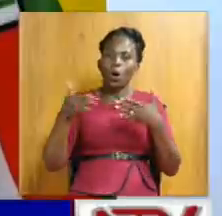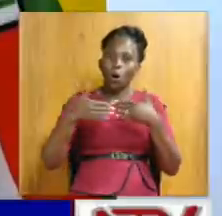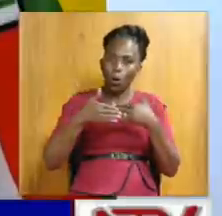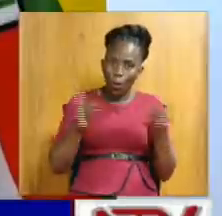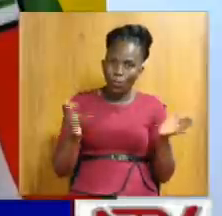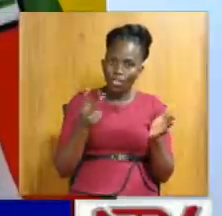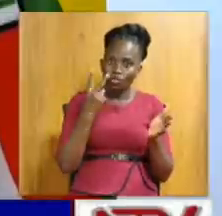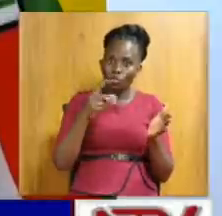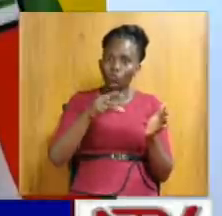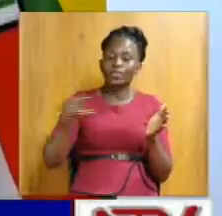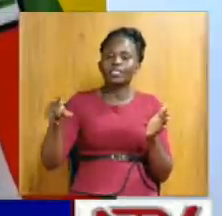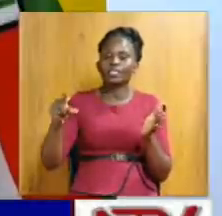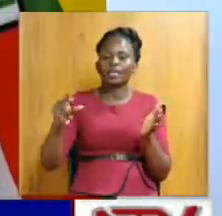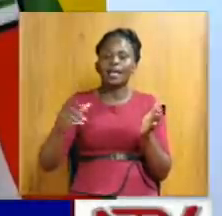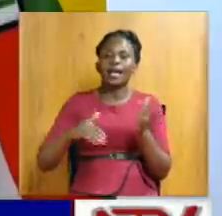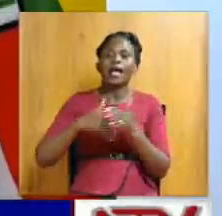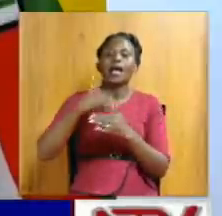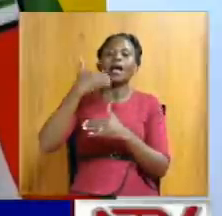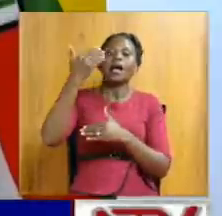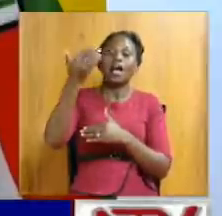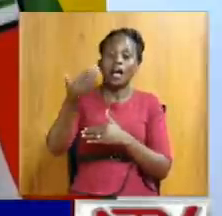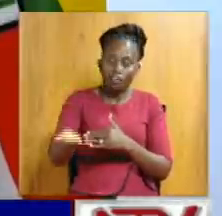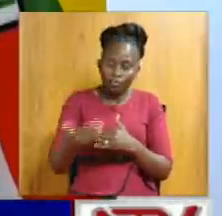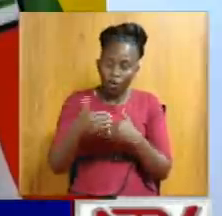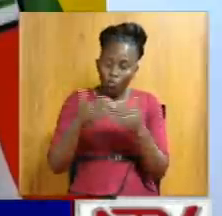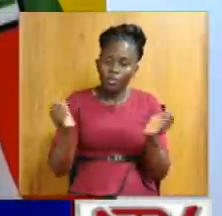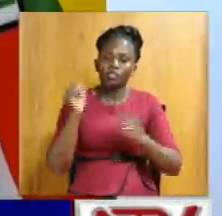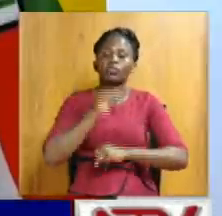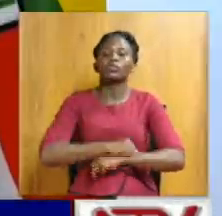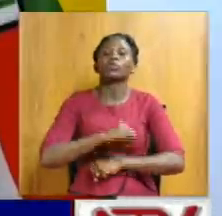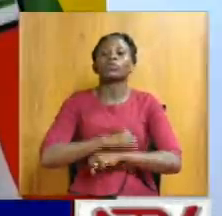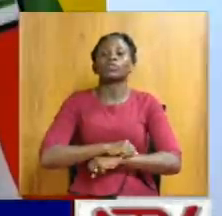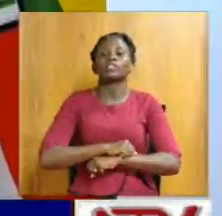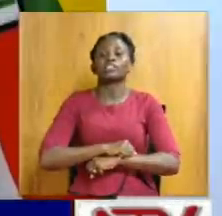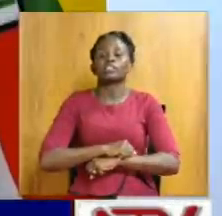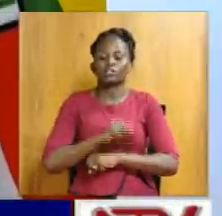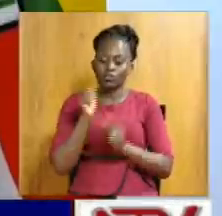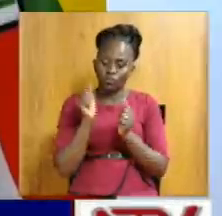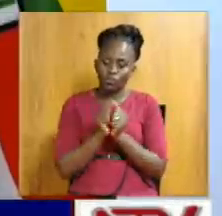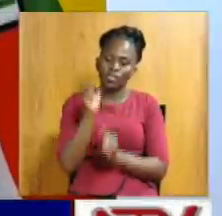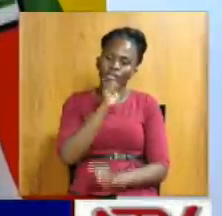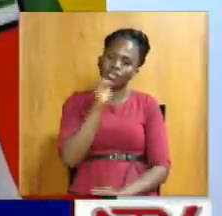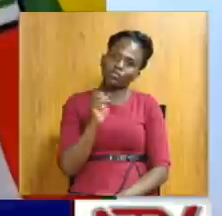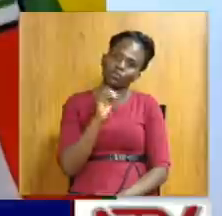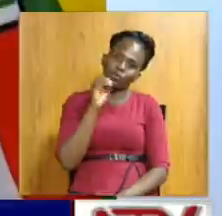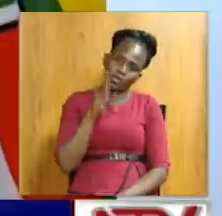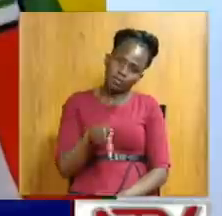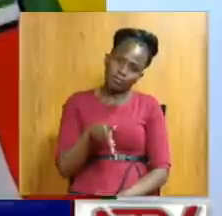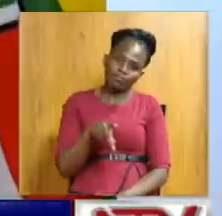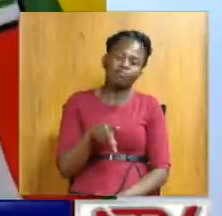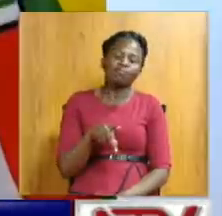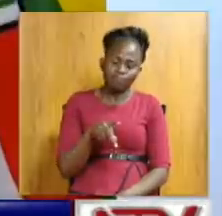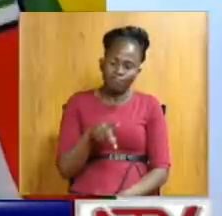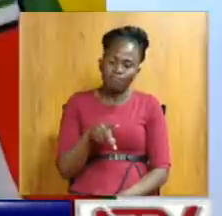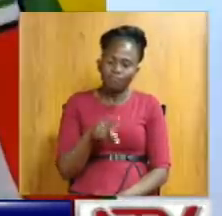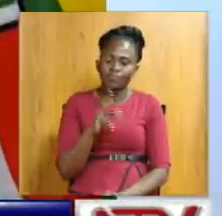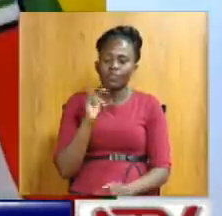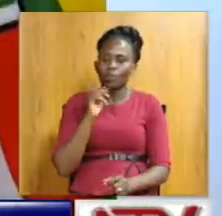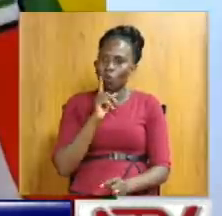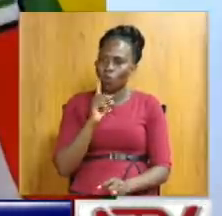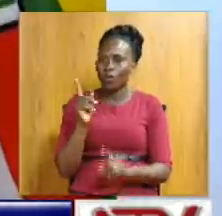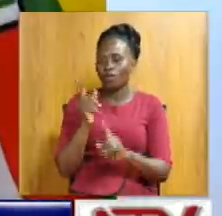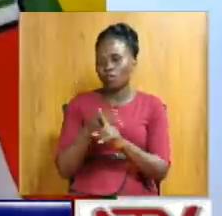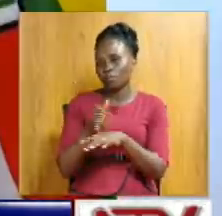2 weeks after the opening of the schools and with SOPs directed by the Minister of